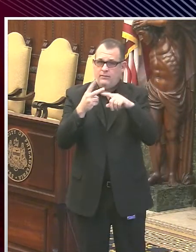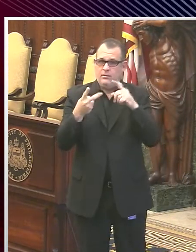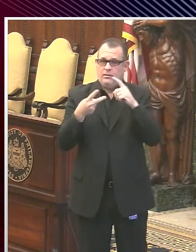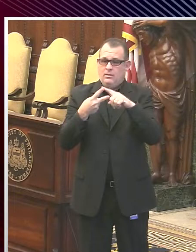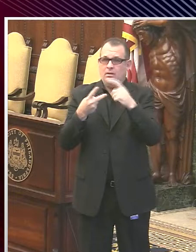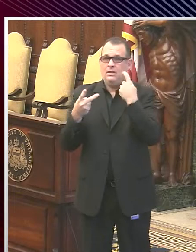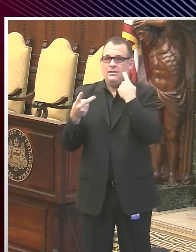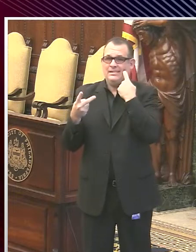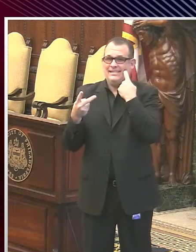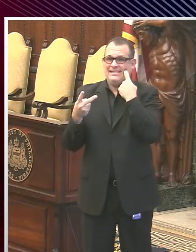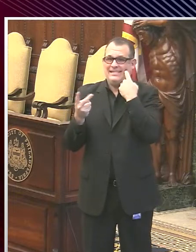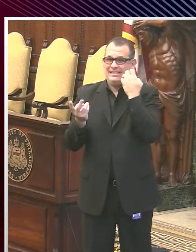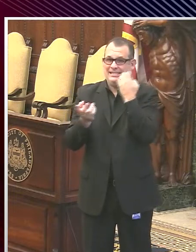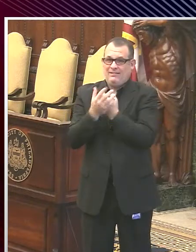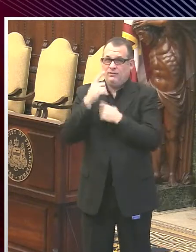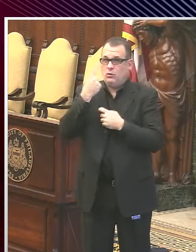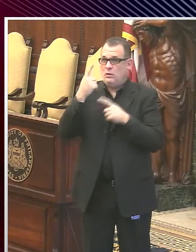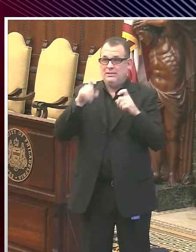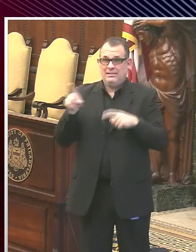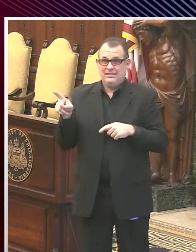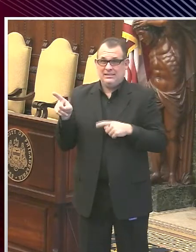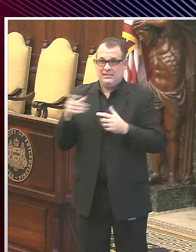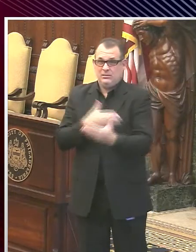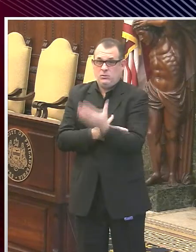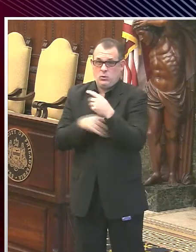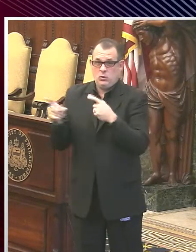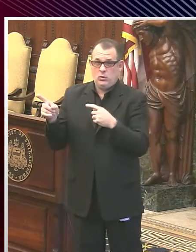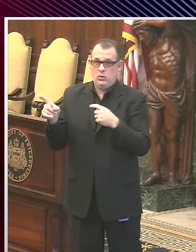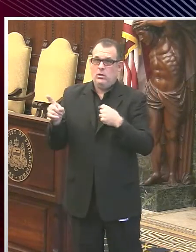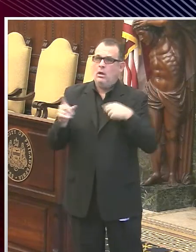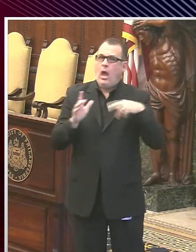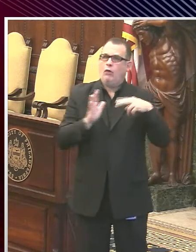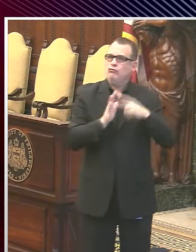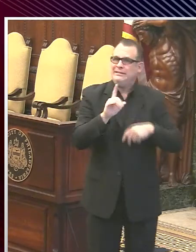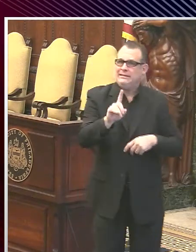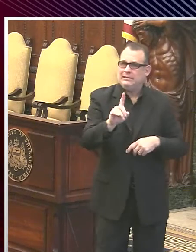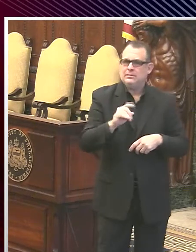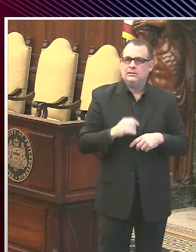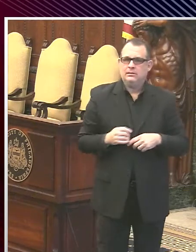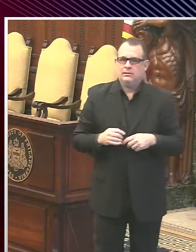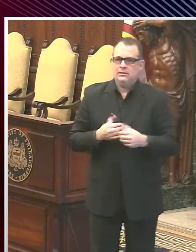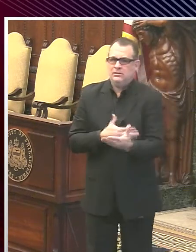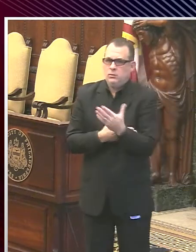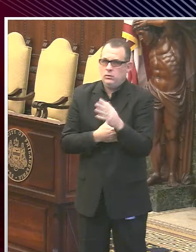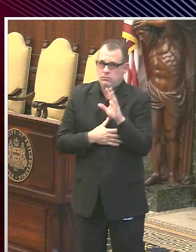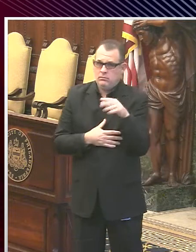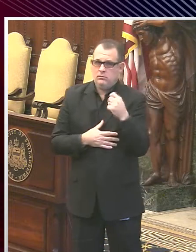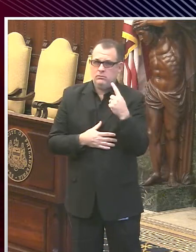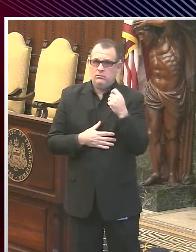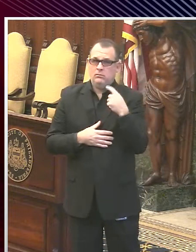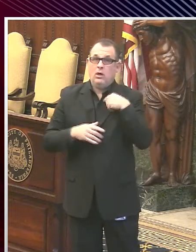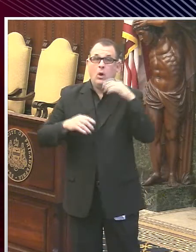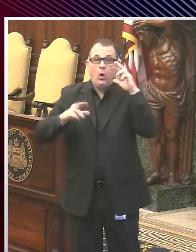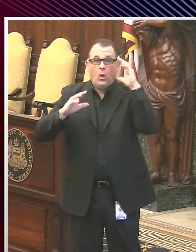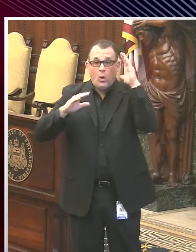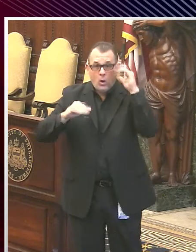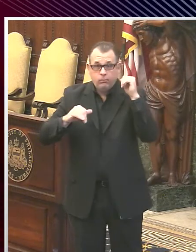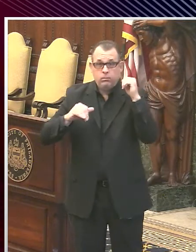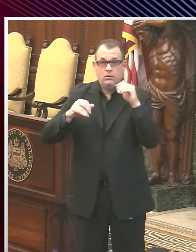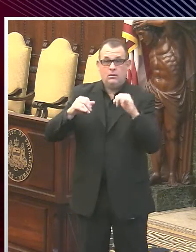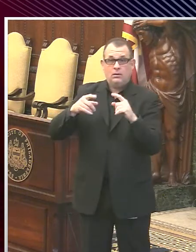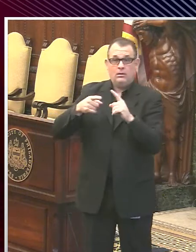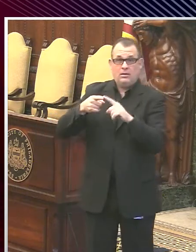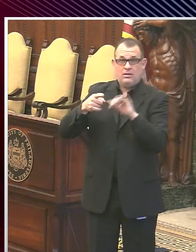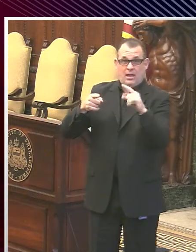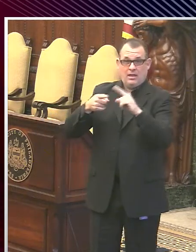one of the trials this morning. I've not had a chance to review it yet, but I'm hopeful about that. If that first vaccine, that's the vaccine produced by the